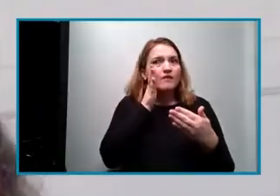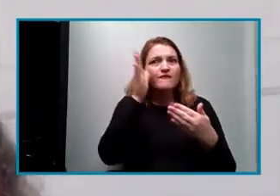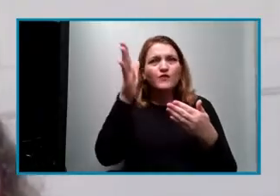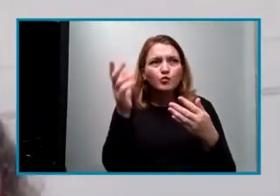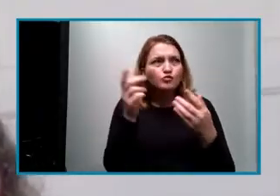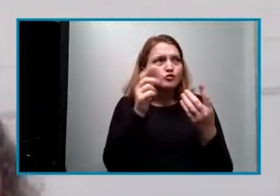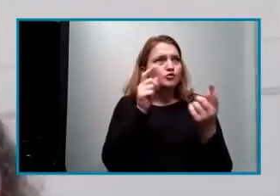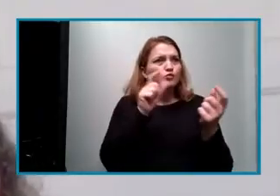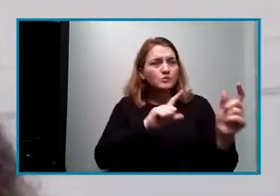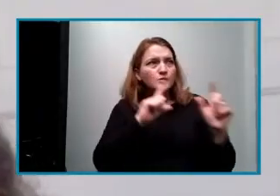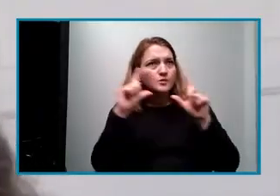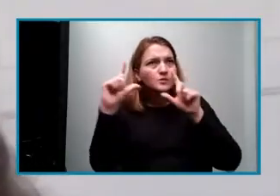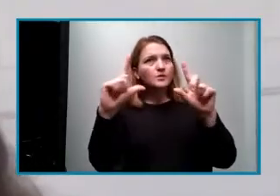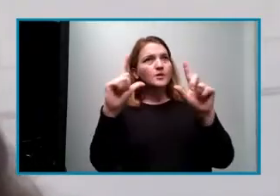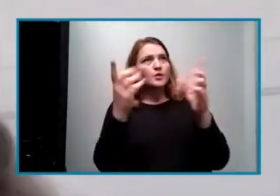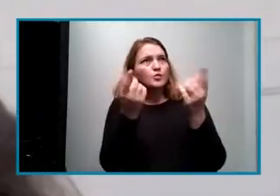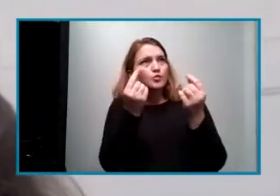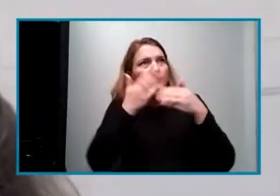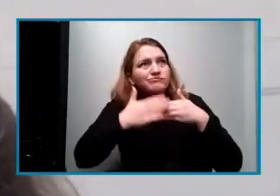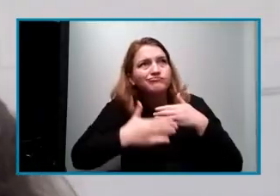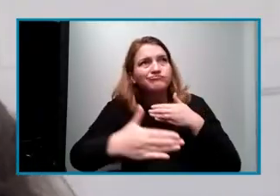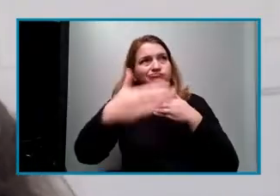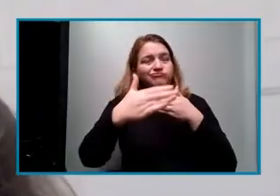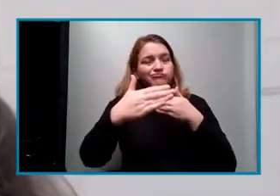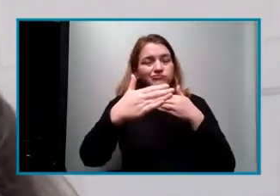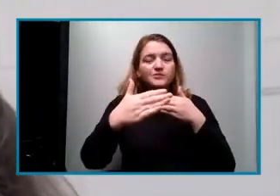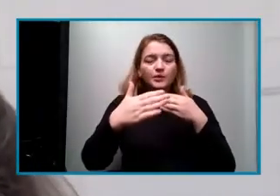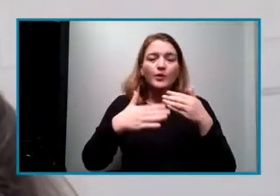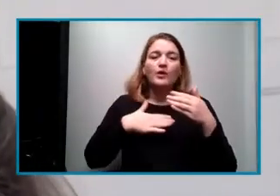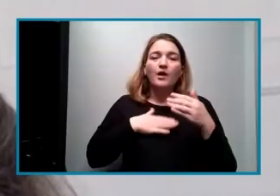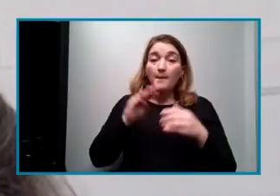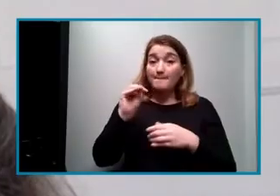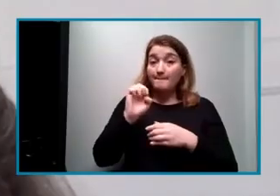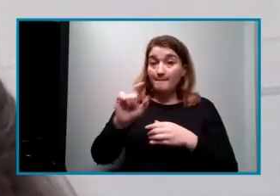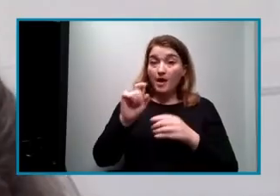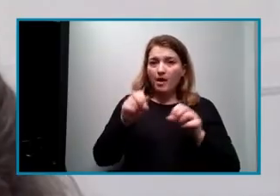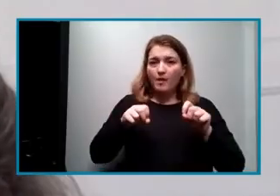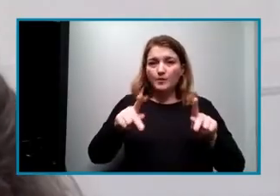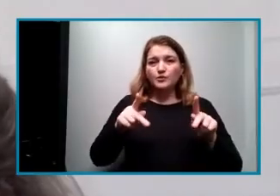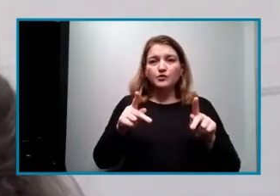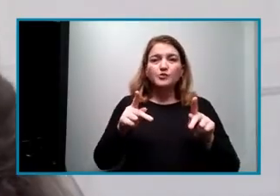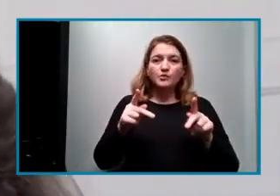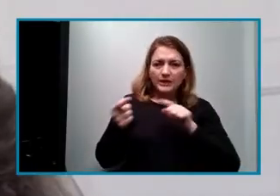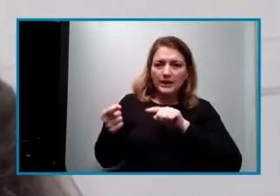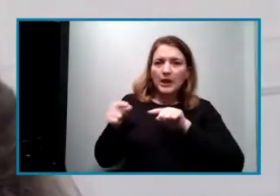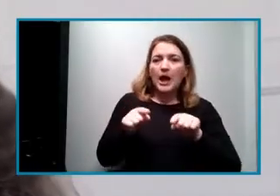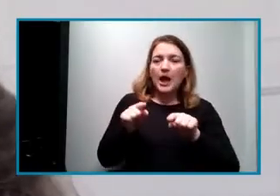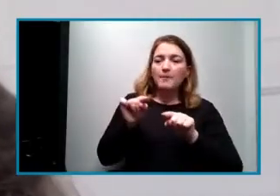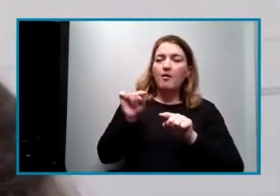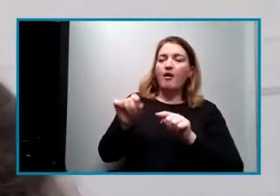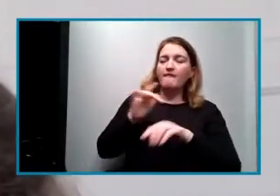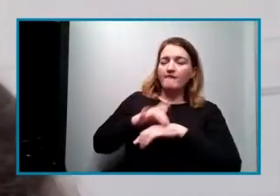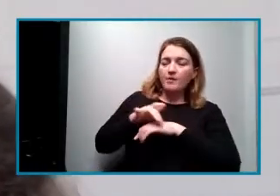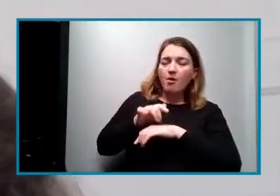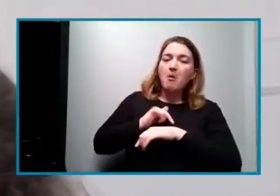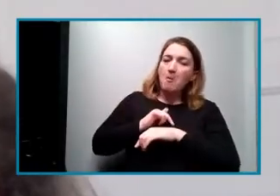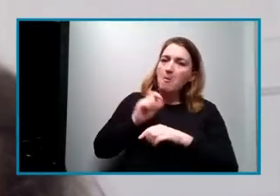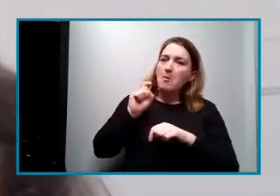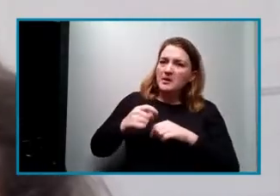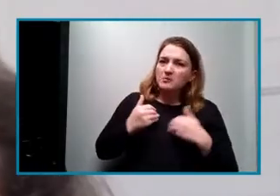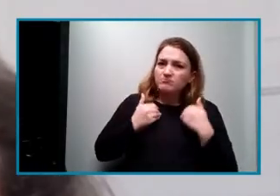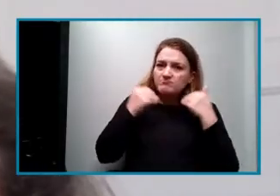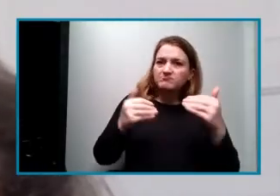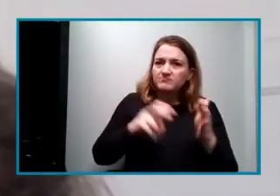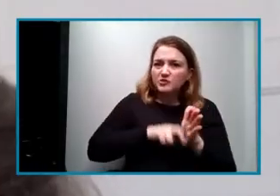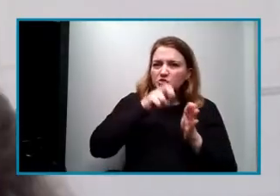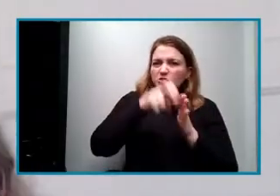so when the Mel opportunity came along, I thought, I need to really jump on this and take